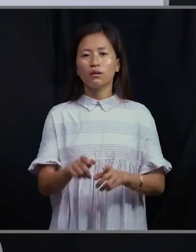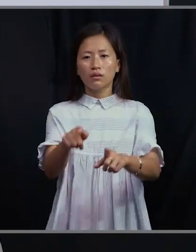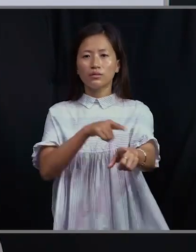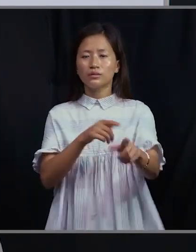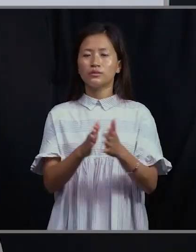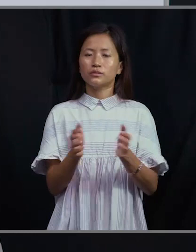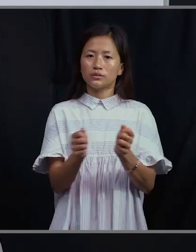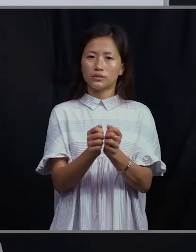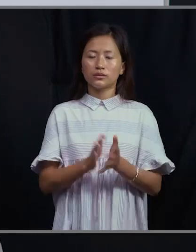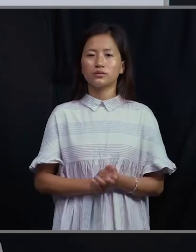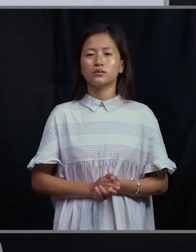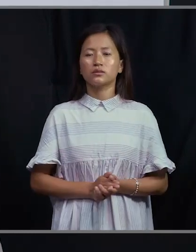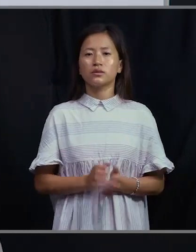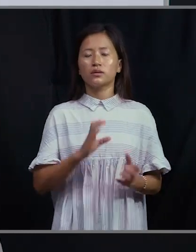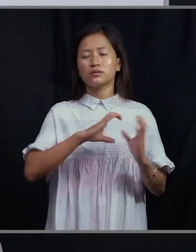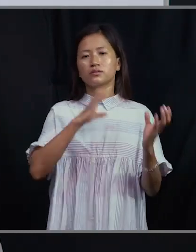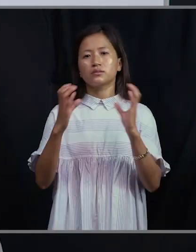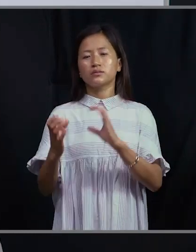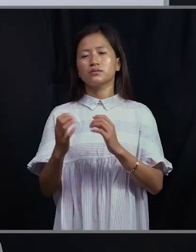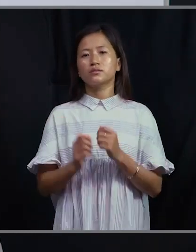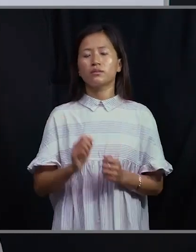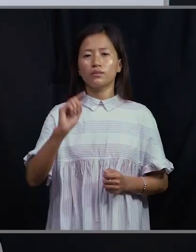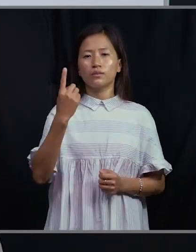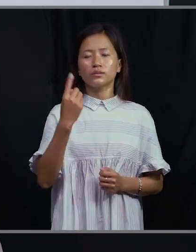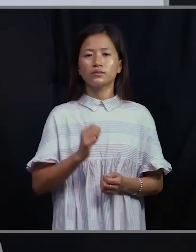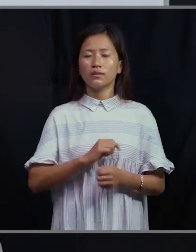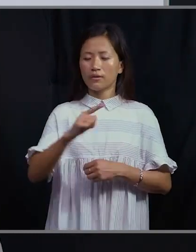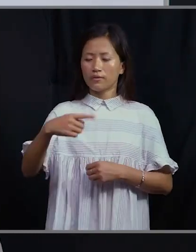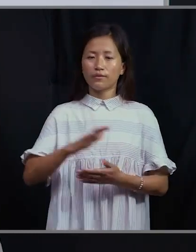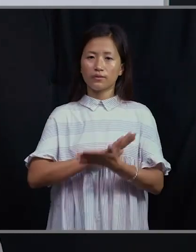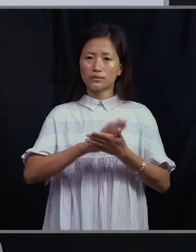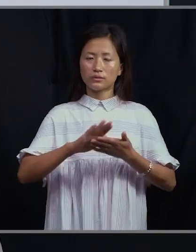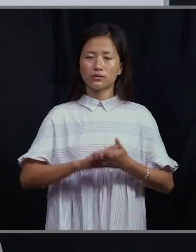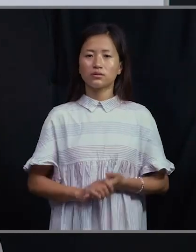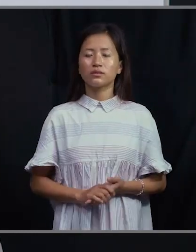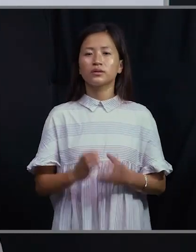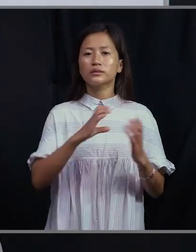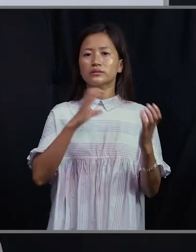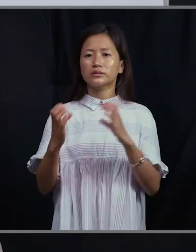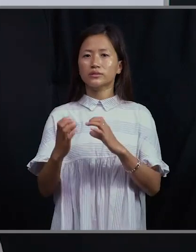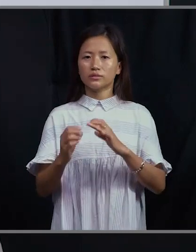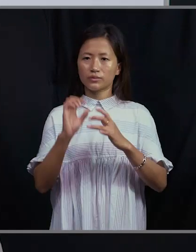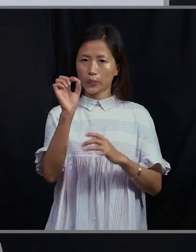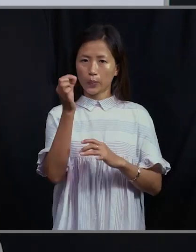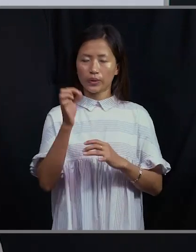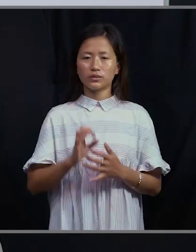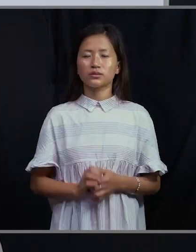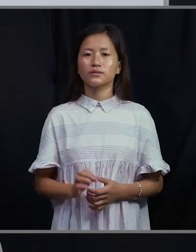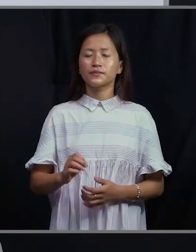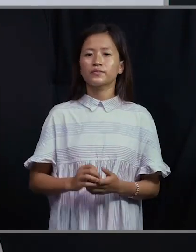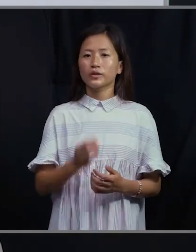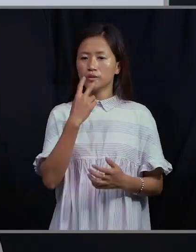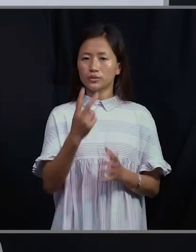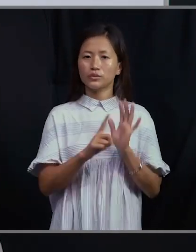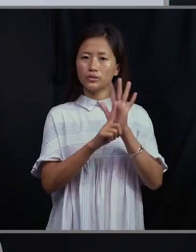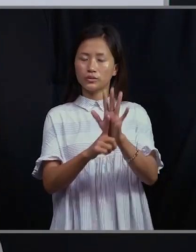okay, they exchange vows and everything. Once everything is done, okay, they even exchange rings. Okay, it shows